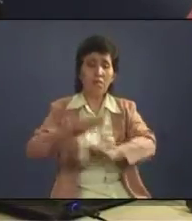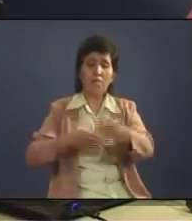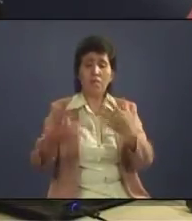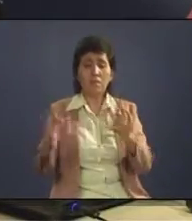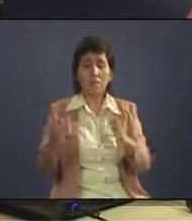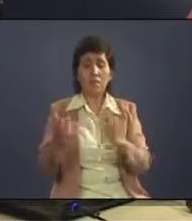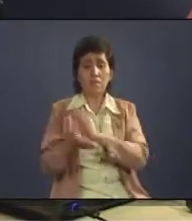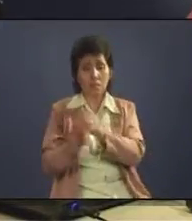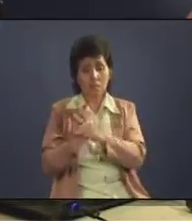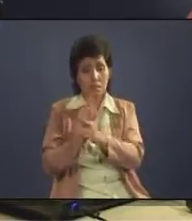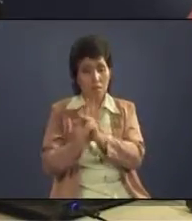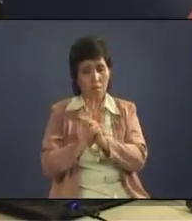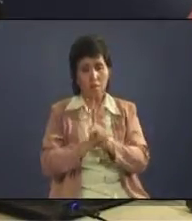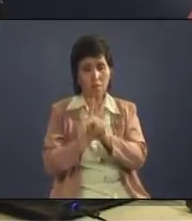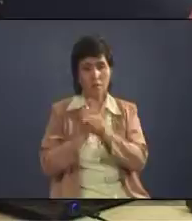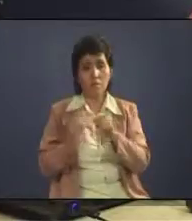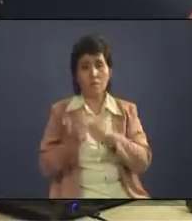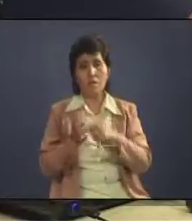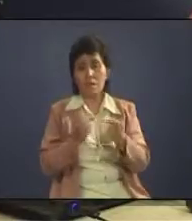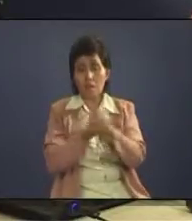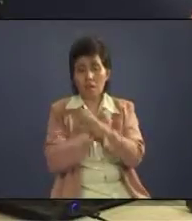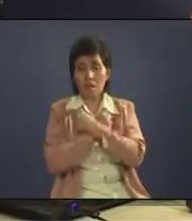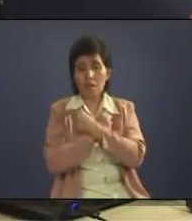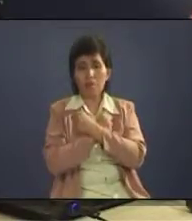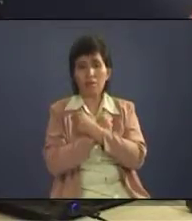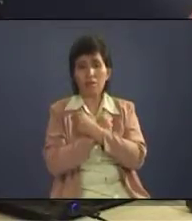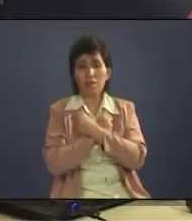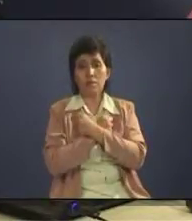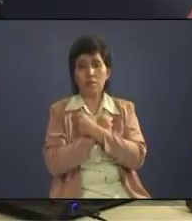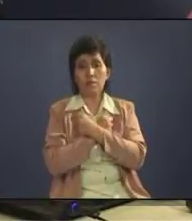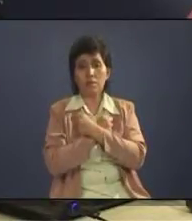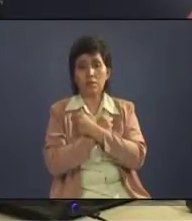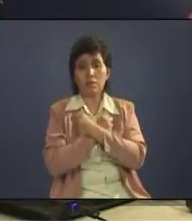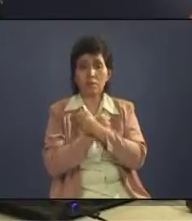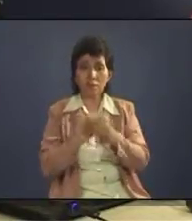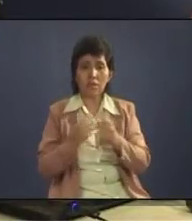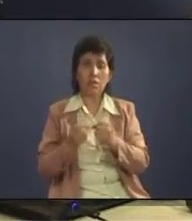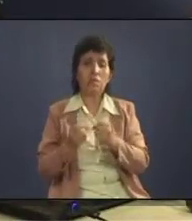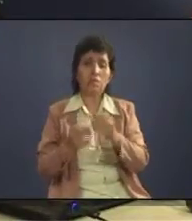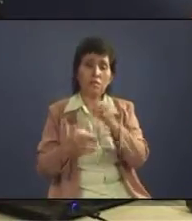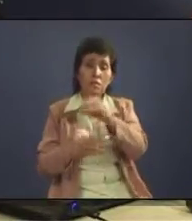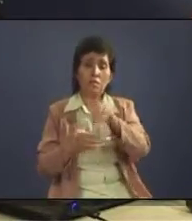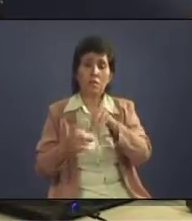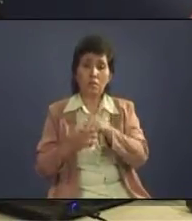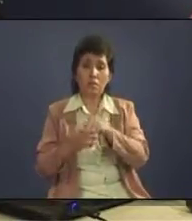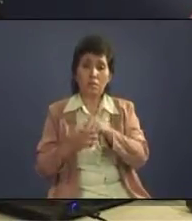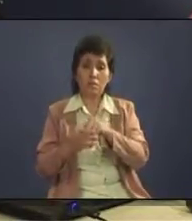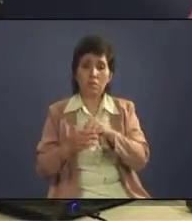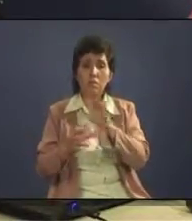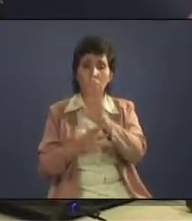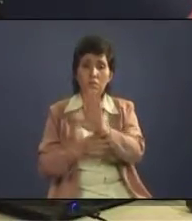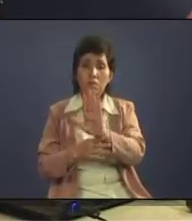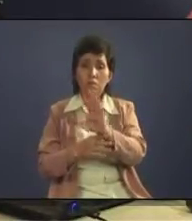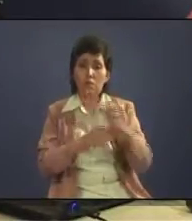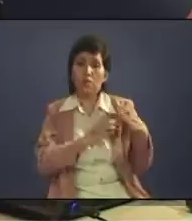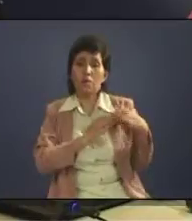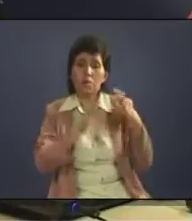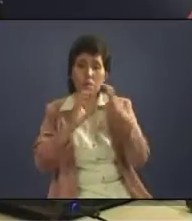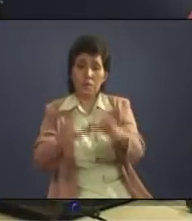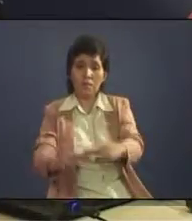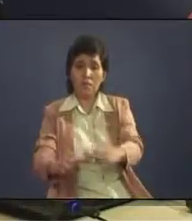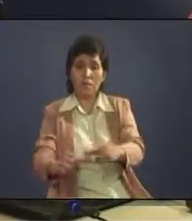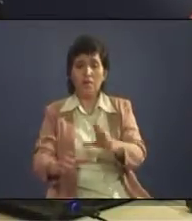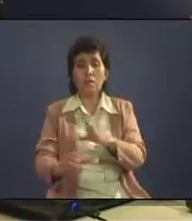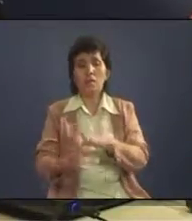that love is consists of 3 parts. Your intimacy part, your commitment part, and also